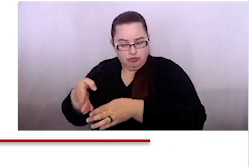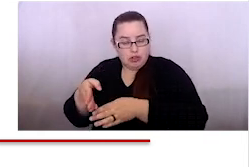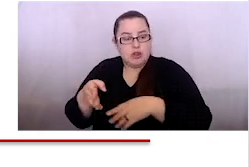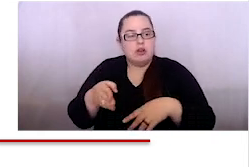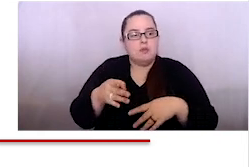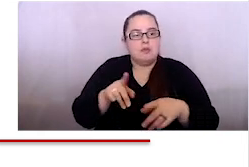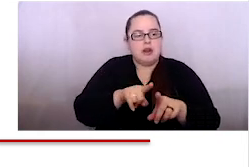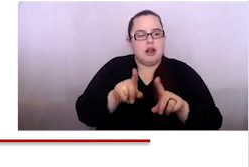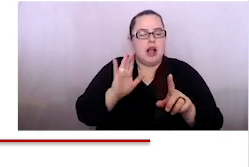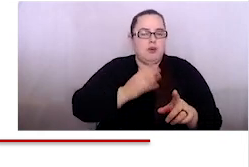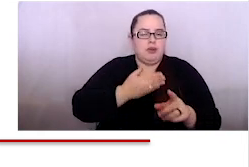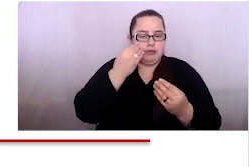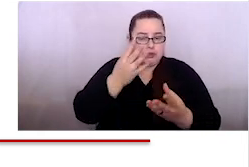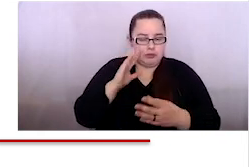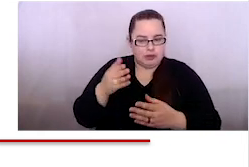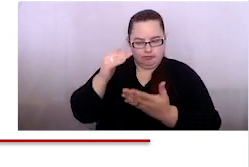well.